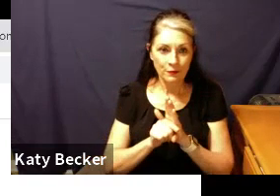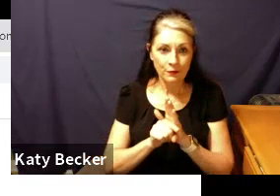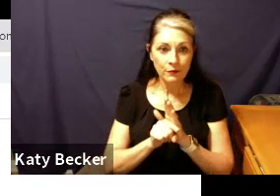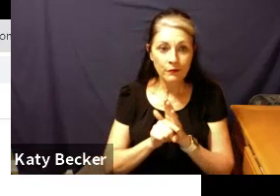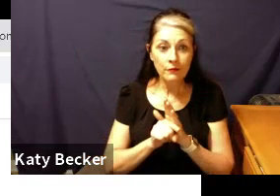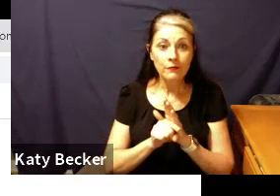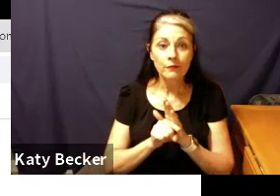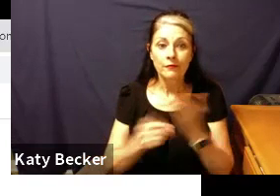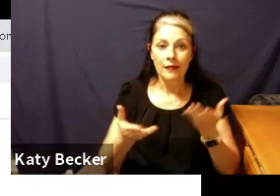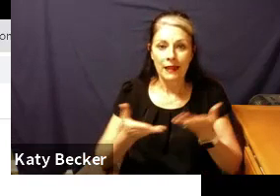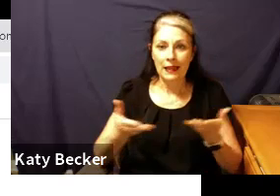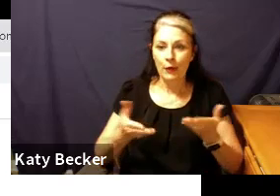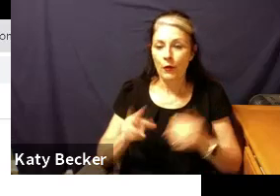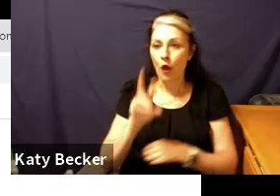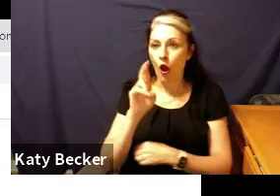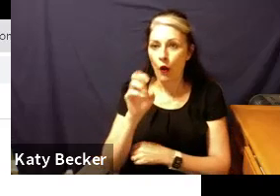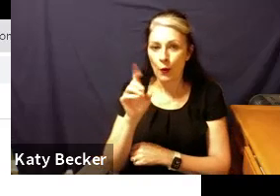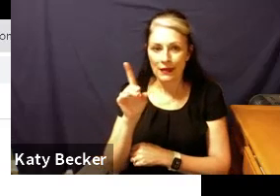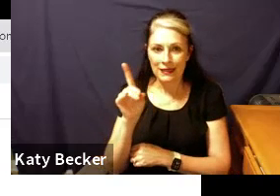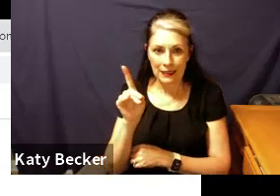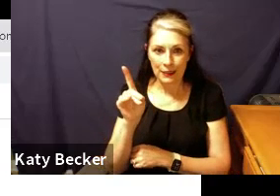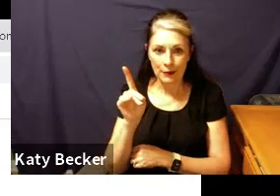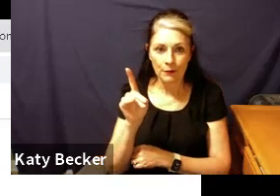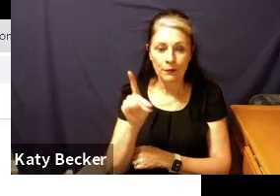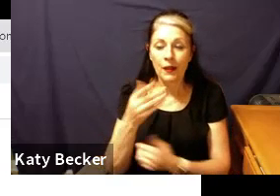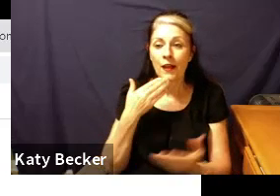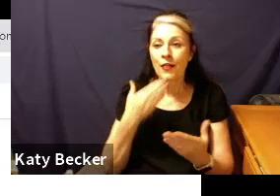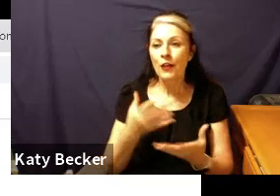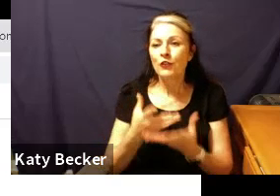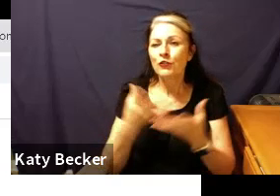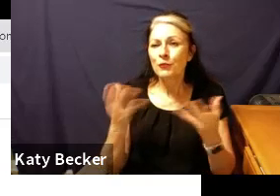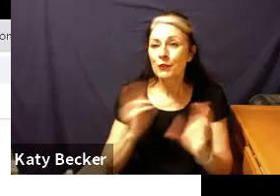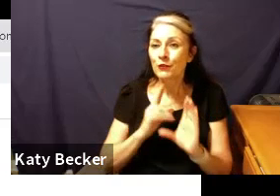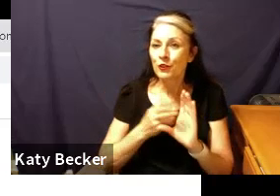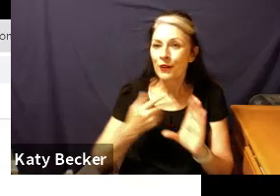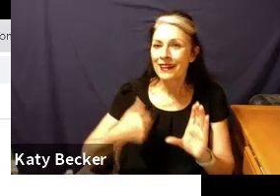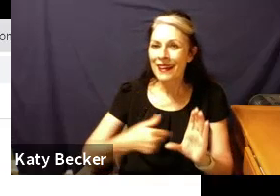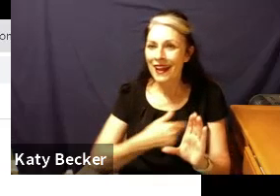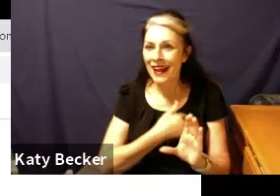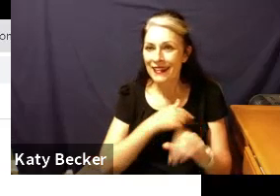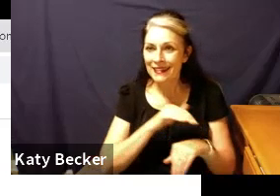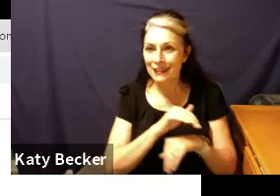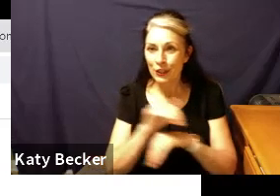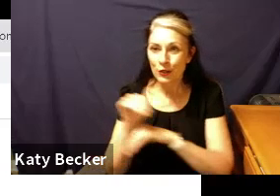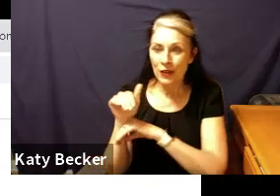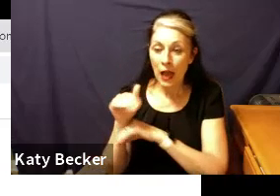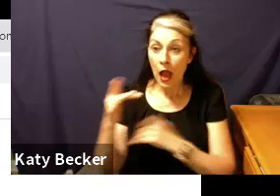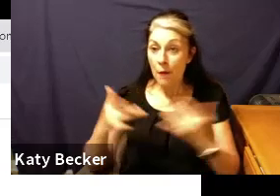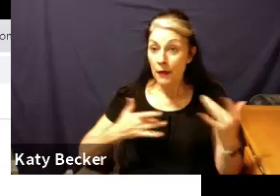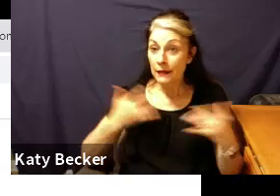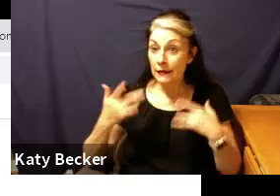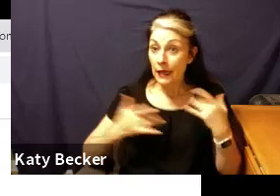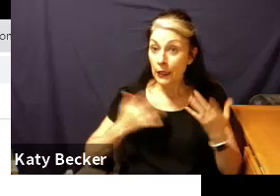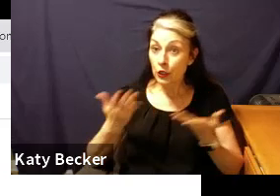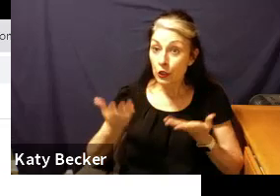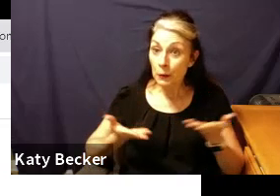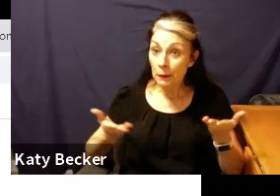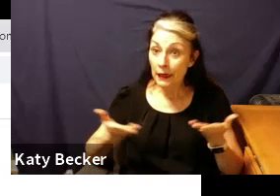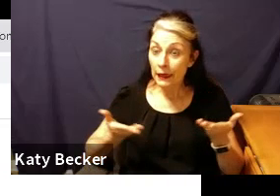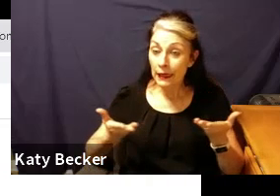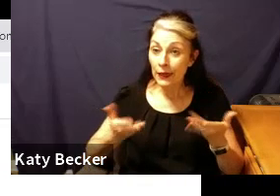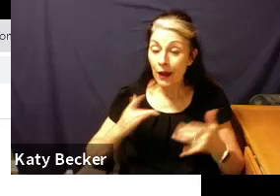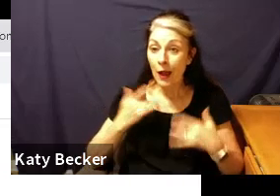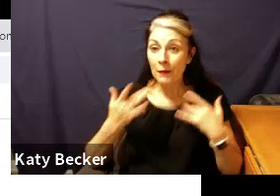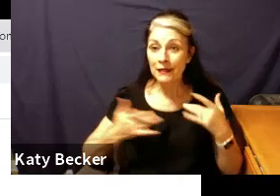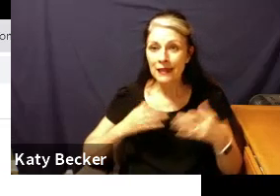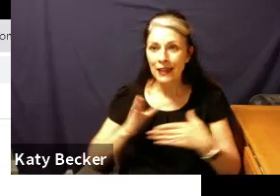Department here with RUSD. Thank you so much for joining us this evening. I am excited to be here, and I am excited